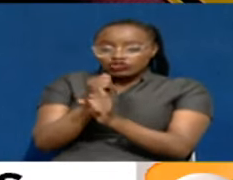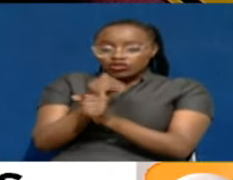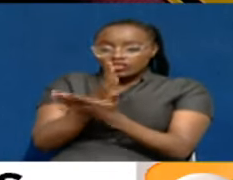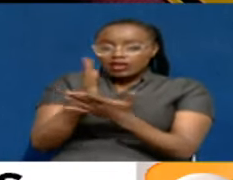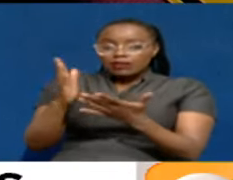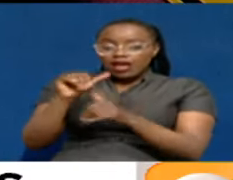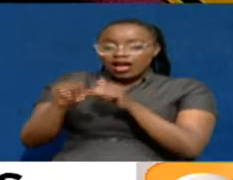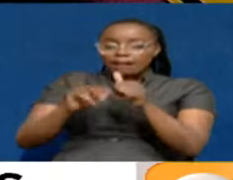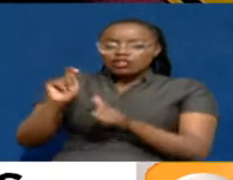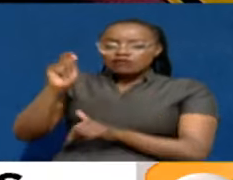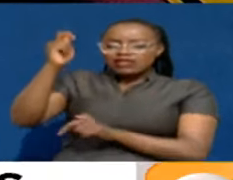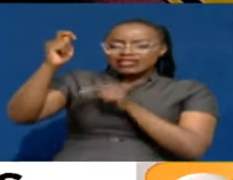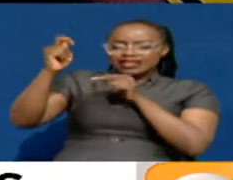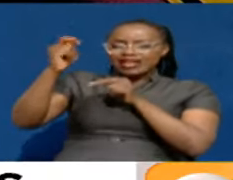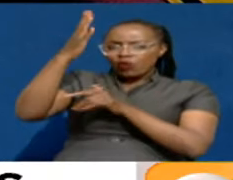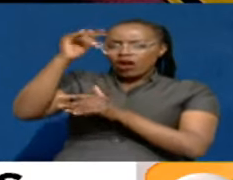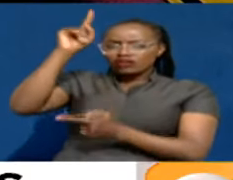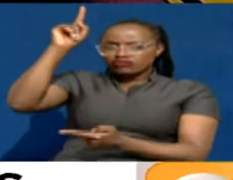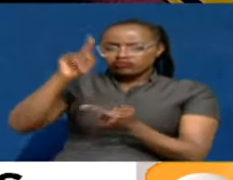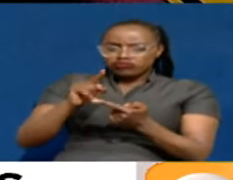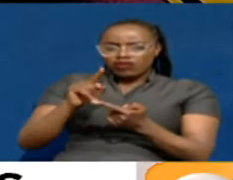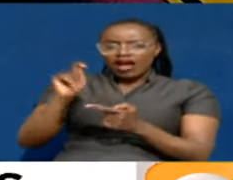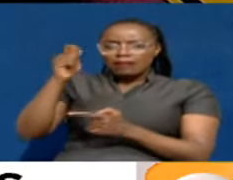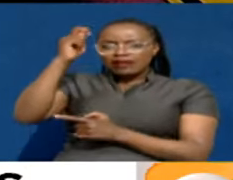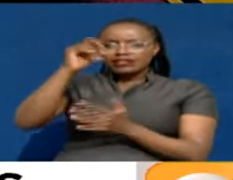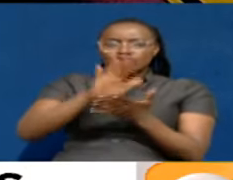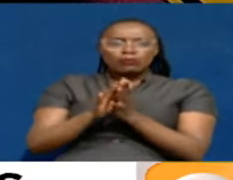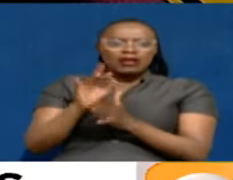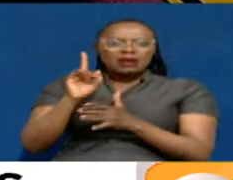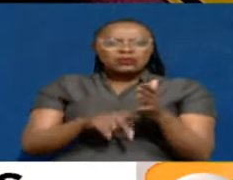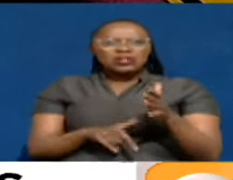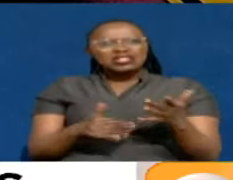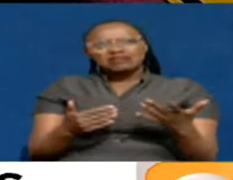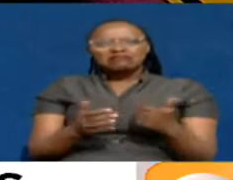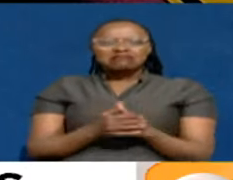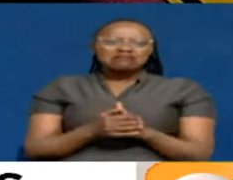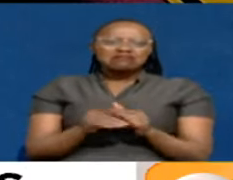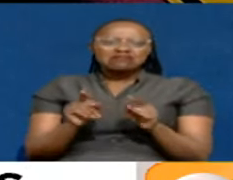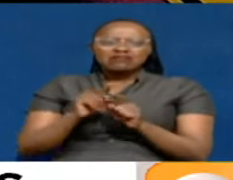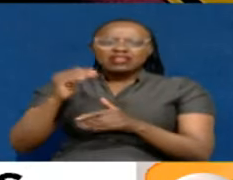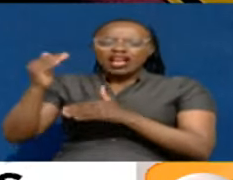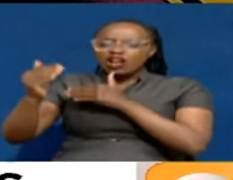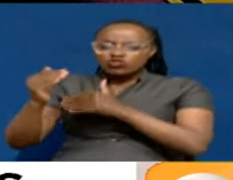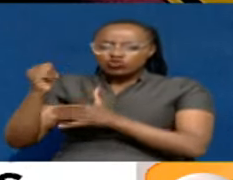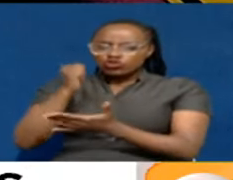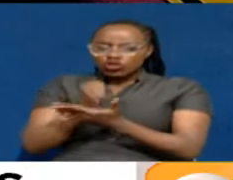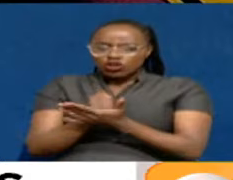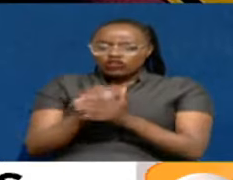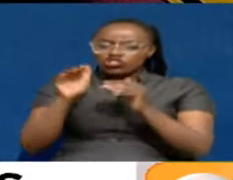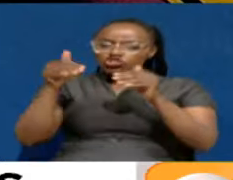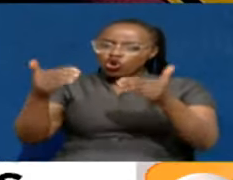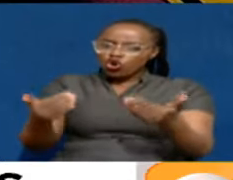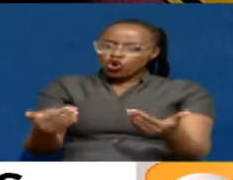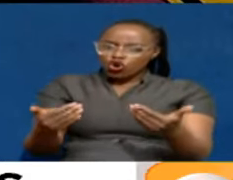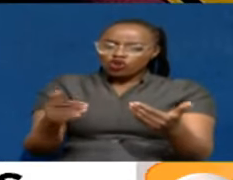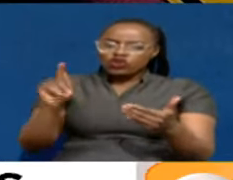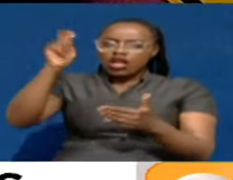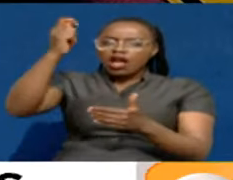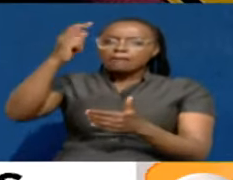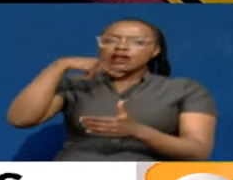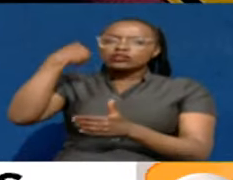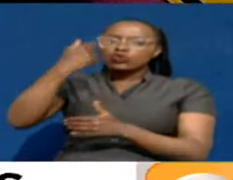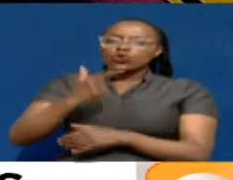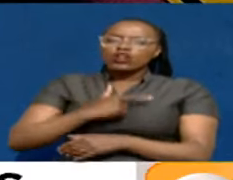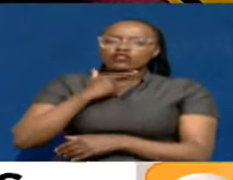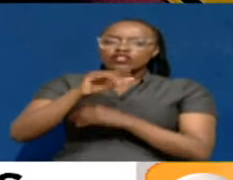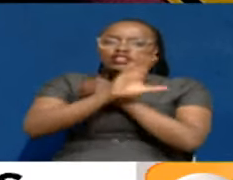the presidency, because it's reducing a president to a closed office of a president who will